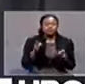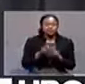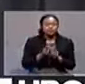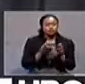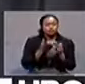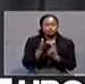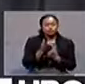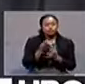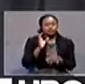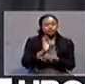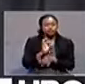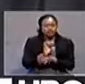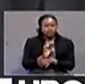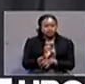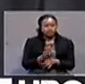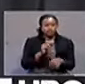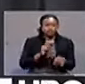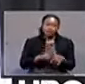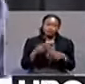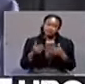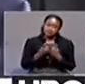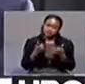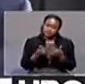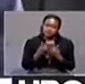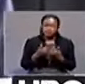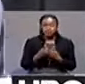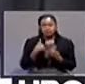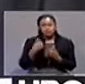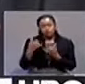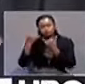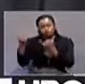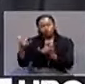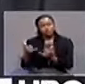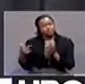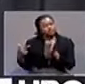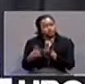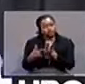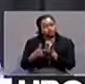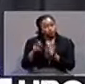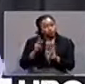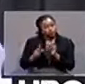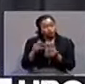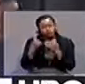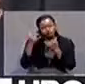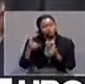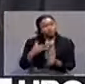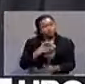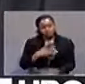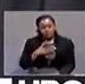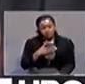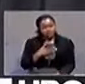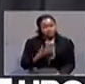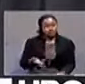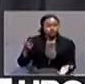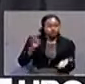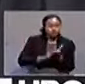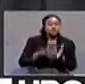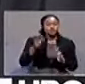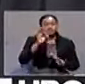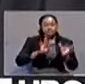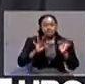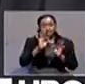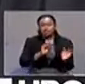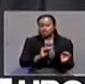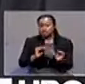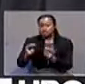Basilica. When they explained to me, I told these technical people, please, immediately redesign, relocate, and